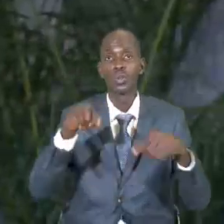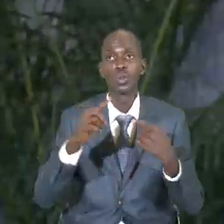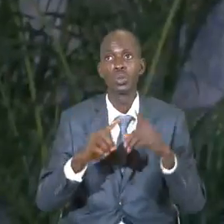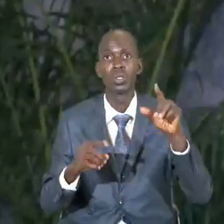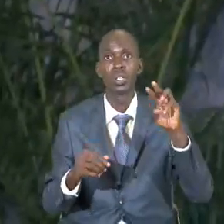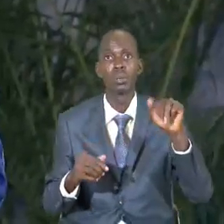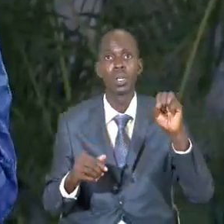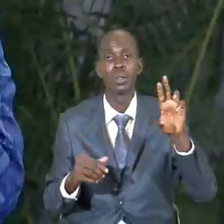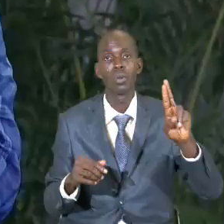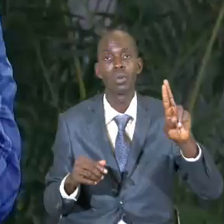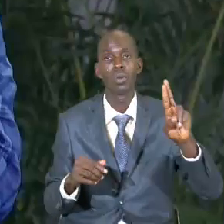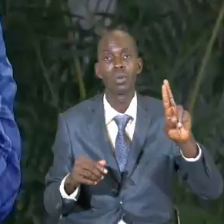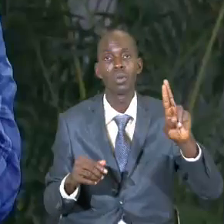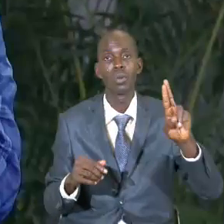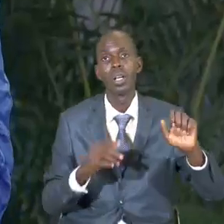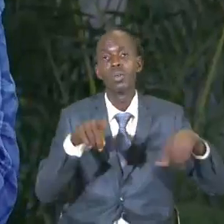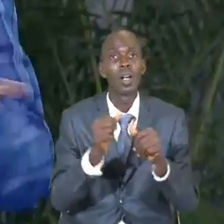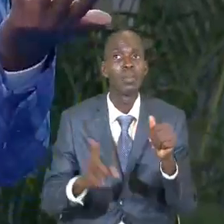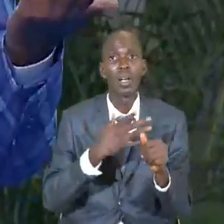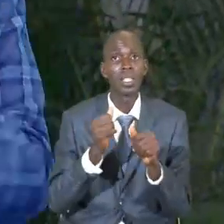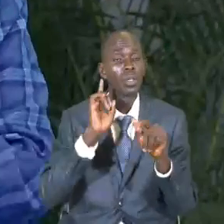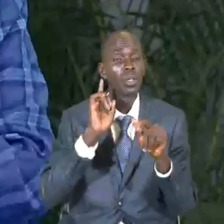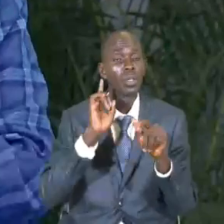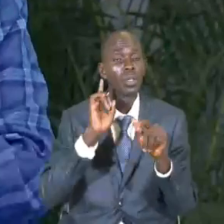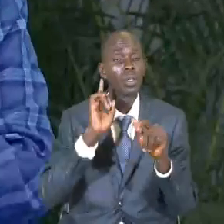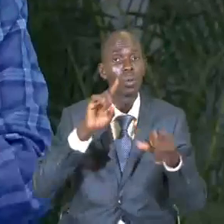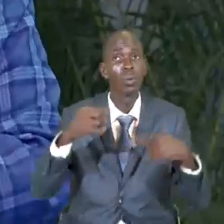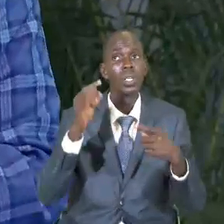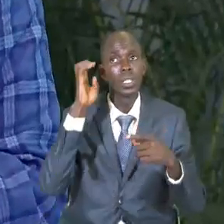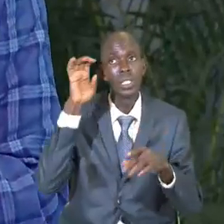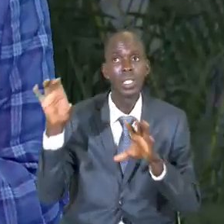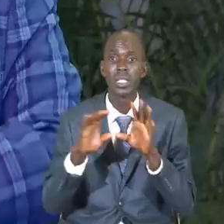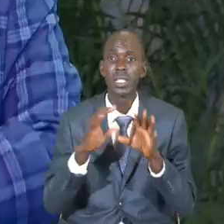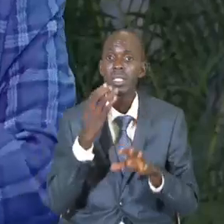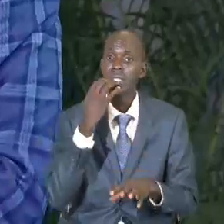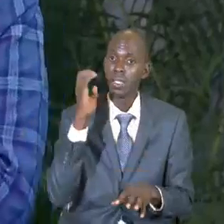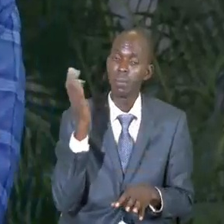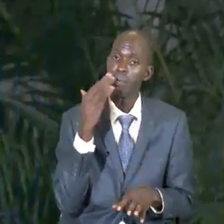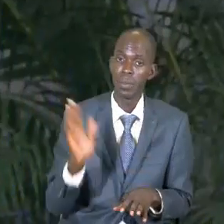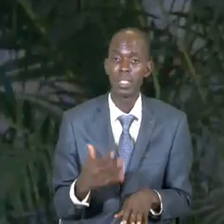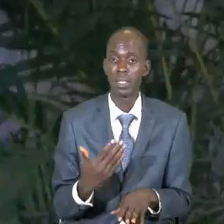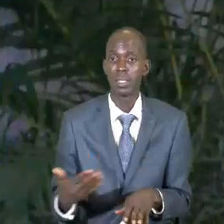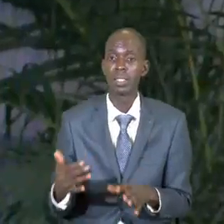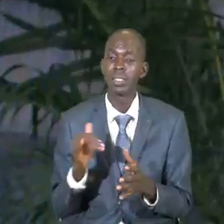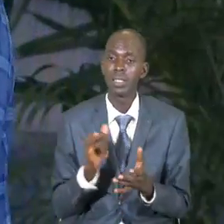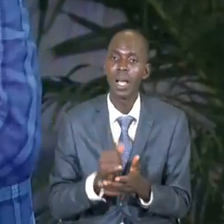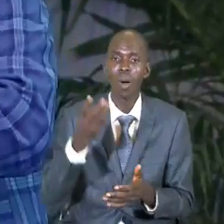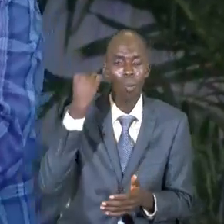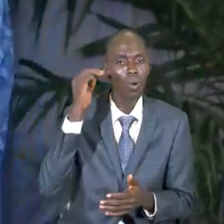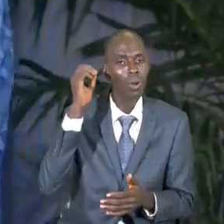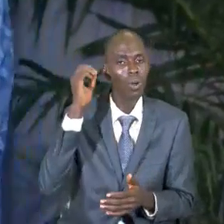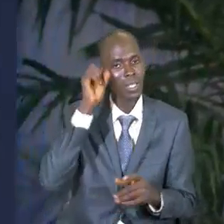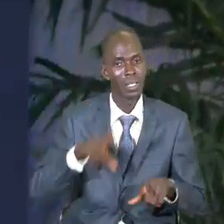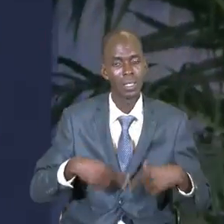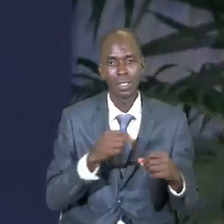and everywhere he went, he did evil. That was his life. And then the Lord charged him,